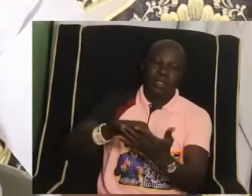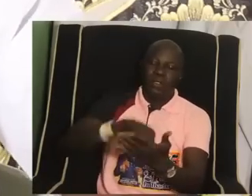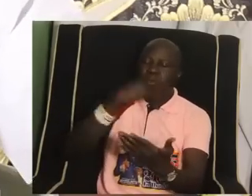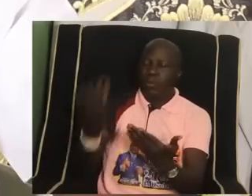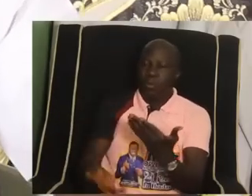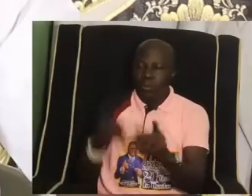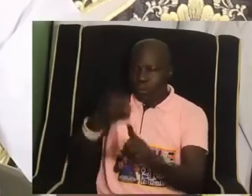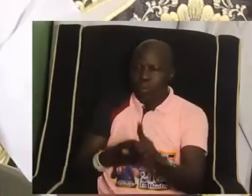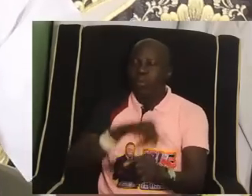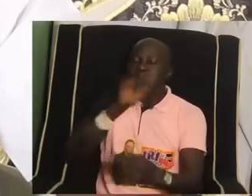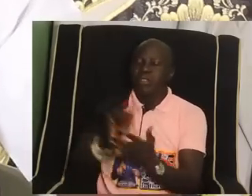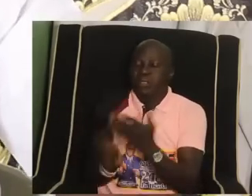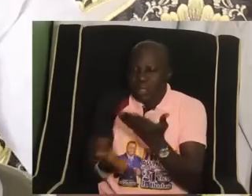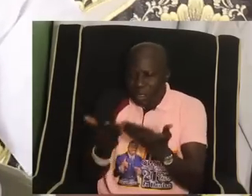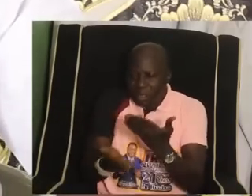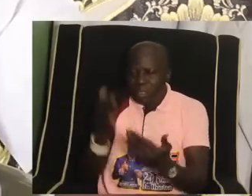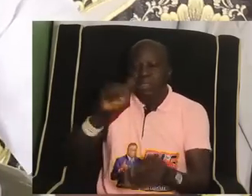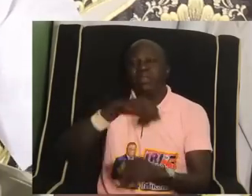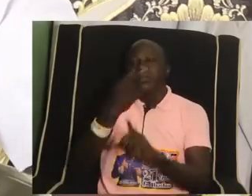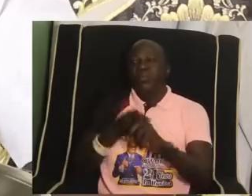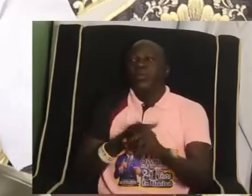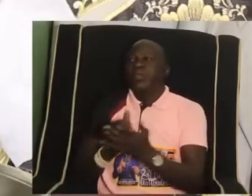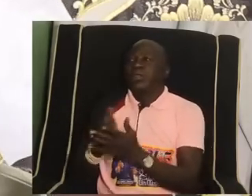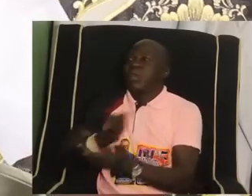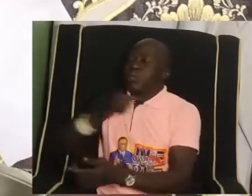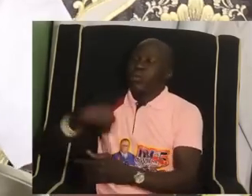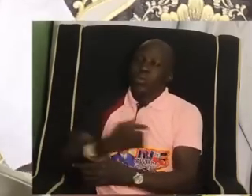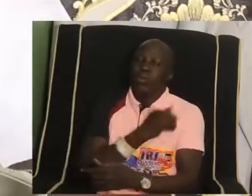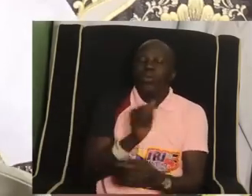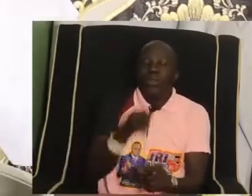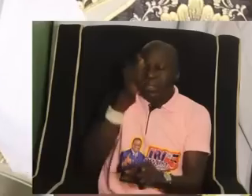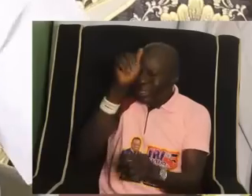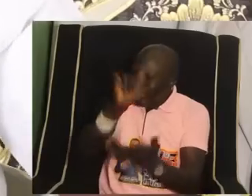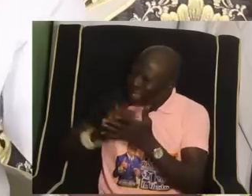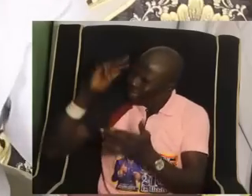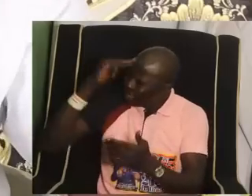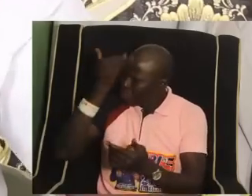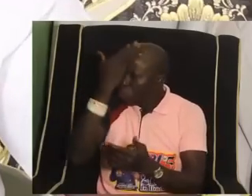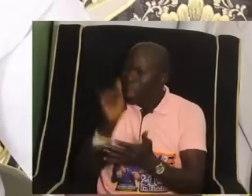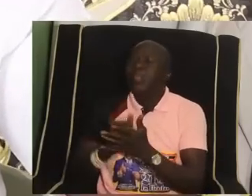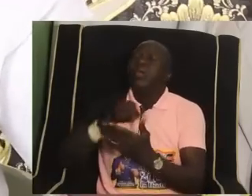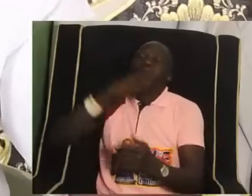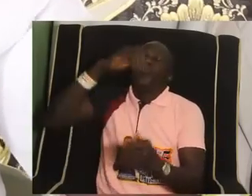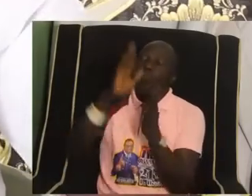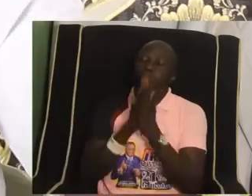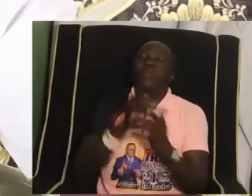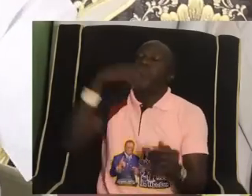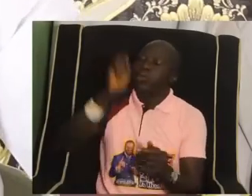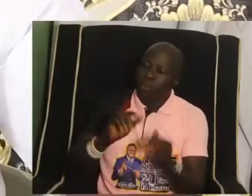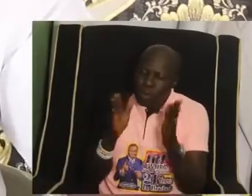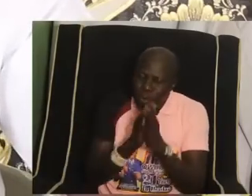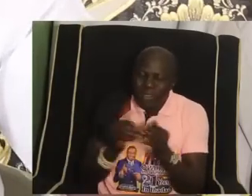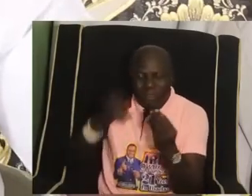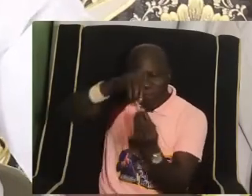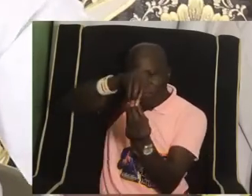osu irorun mi. That this month will be an easy month. Mi mo se ni agbodo fi ogede gbadura. That is the reason why I said we must pray with banana. Osu irorun mi.